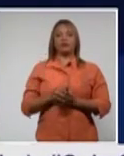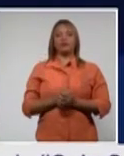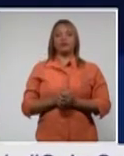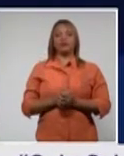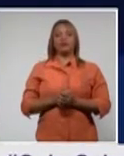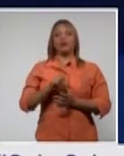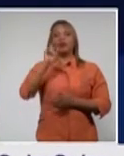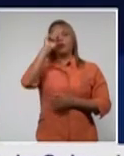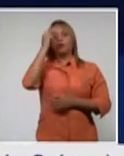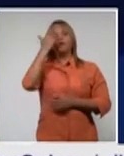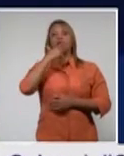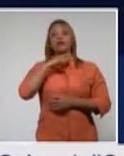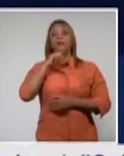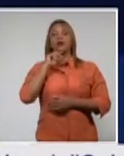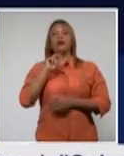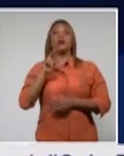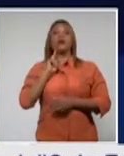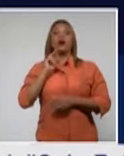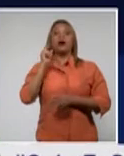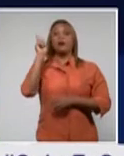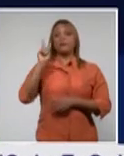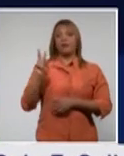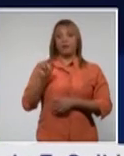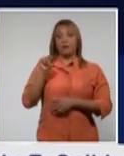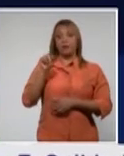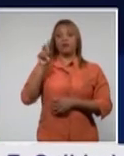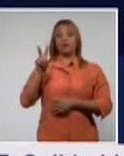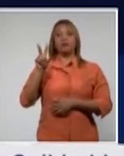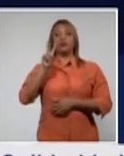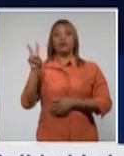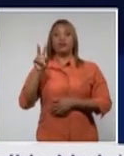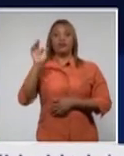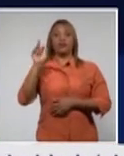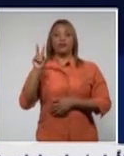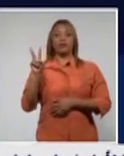658 in the Genetic Engineering and Biotechnology Center Lab,